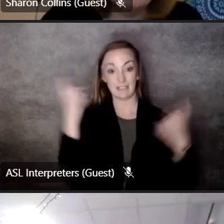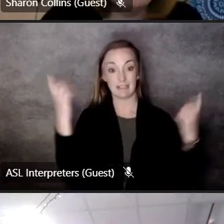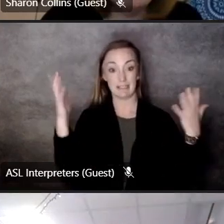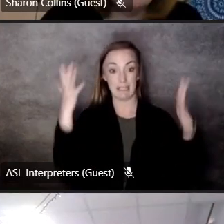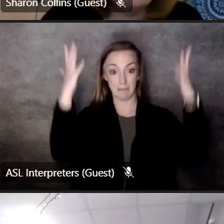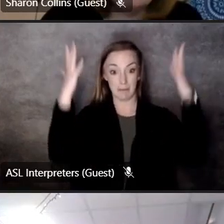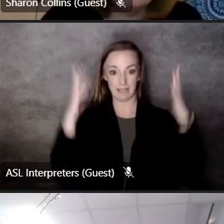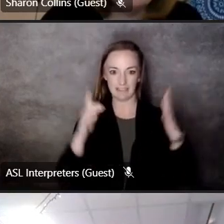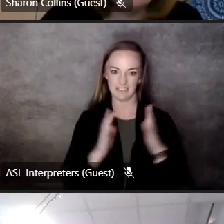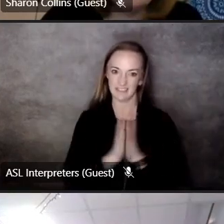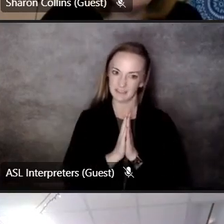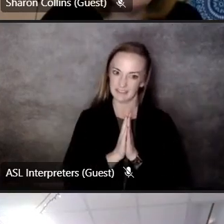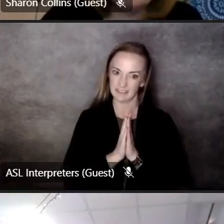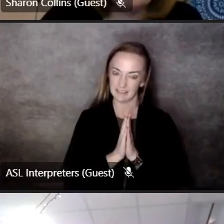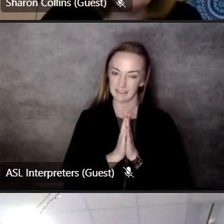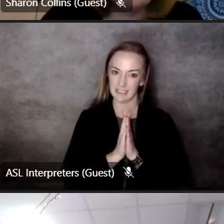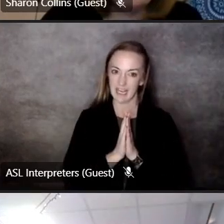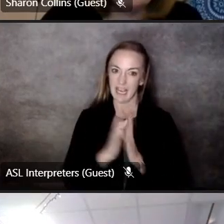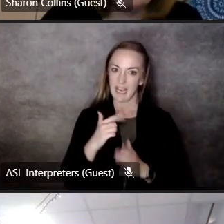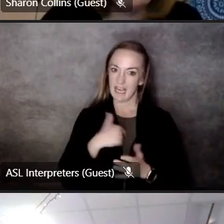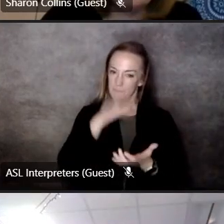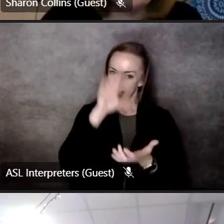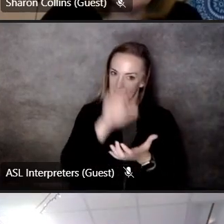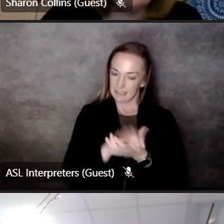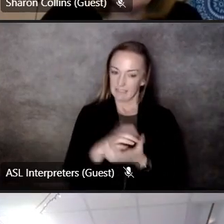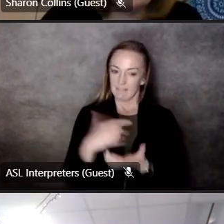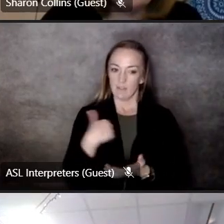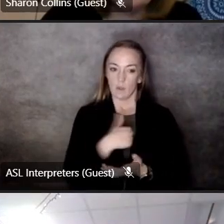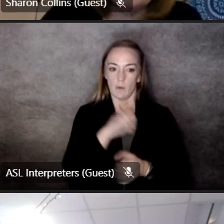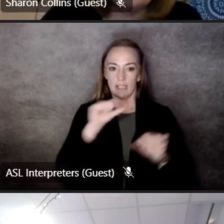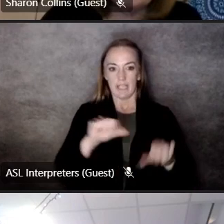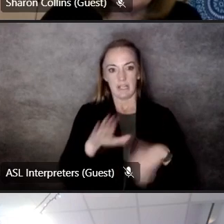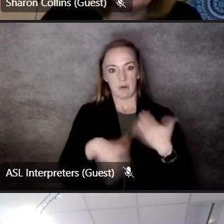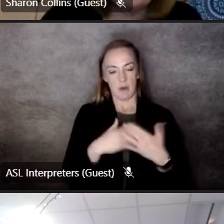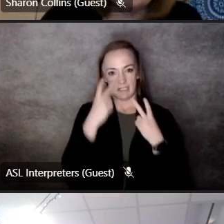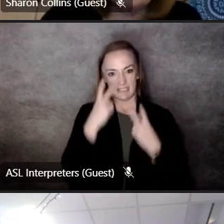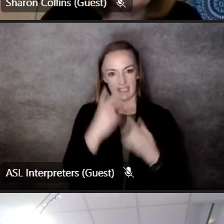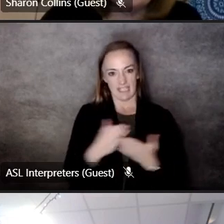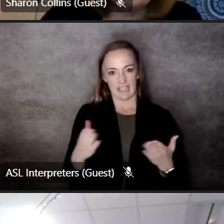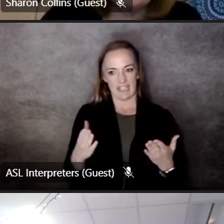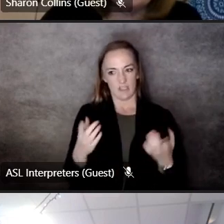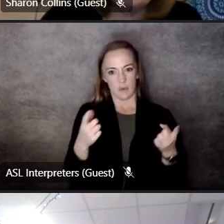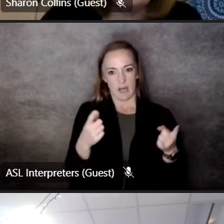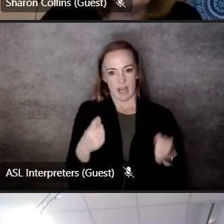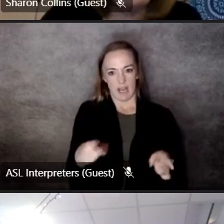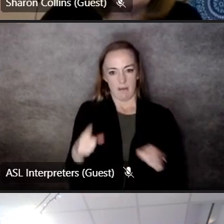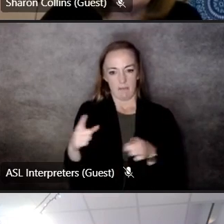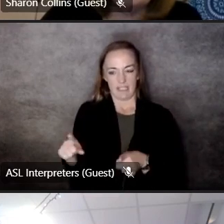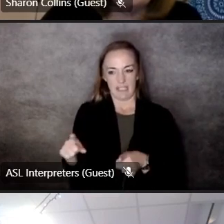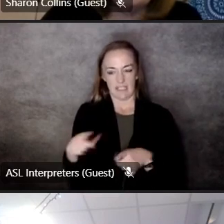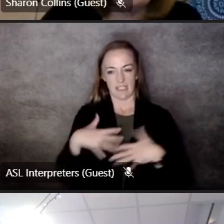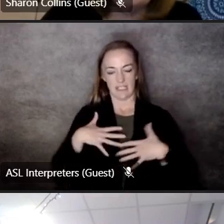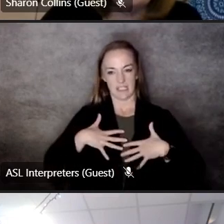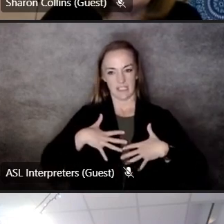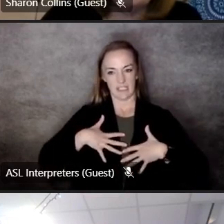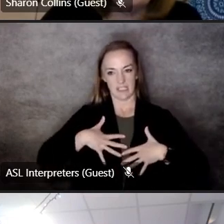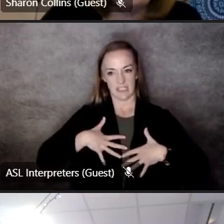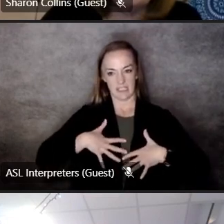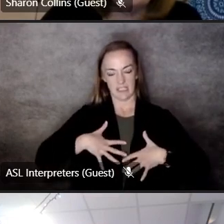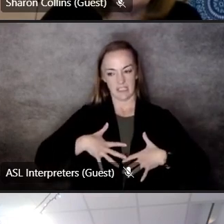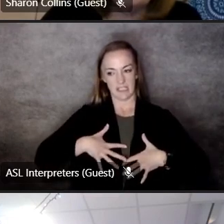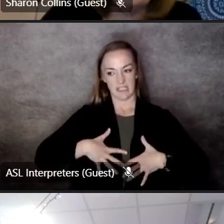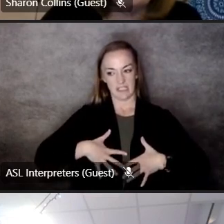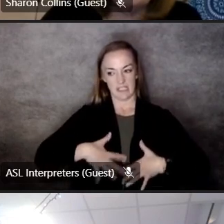But I believe we can all sort of see things that are transpiring, and likely we all would like to see